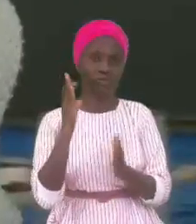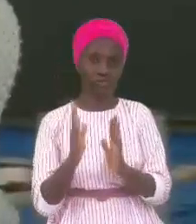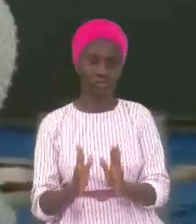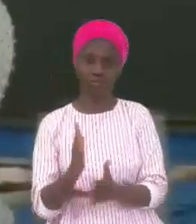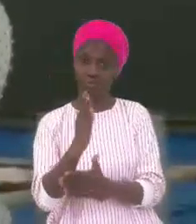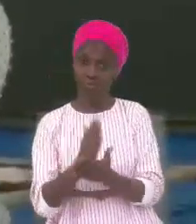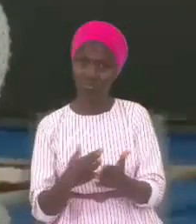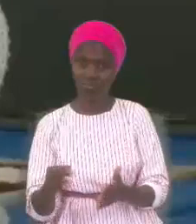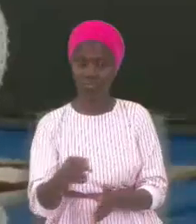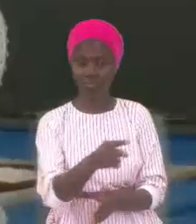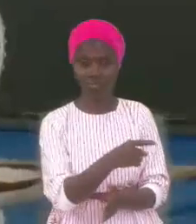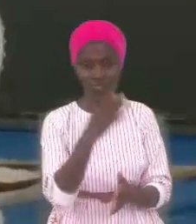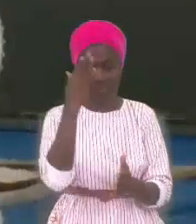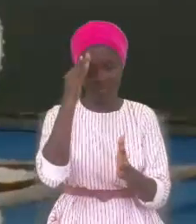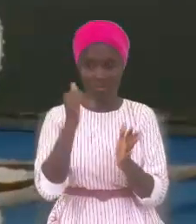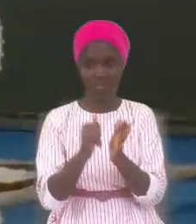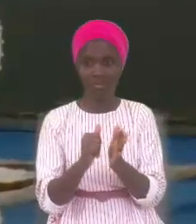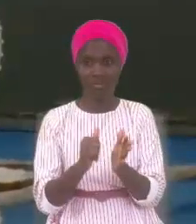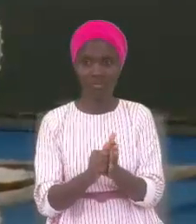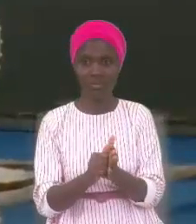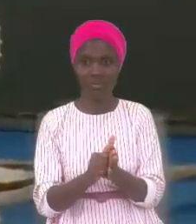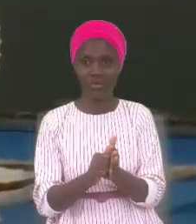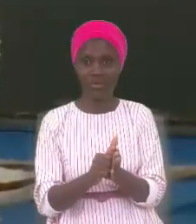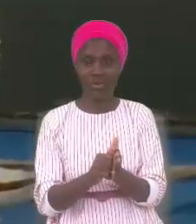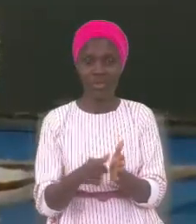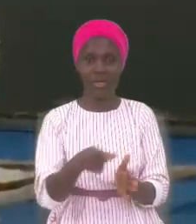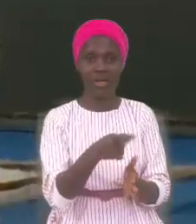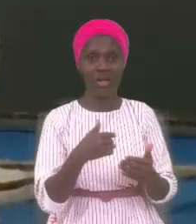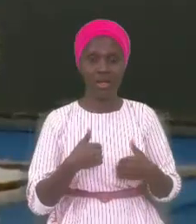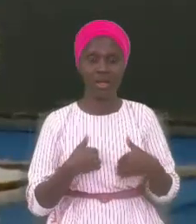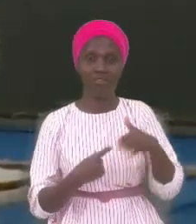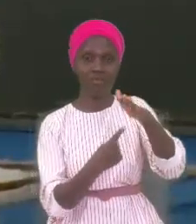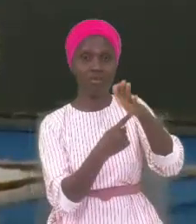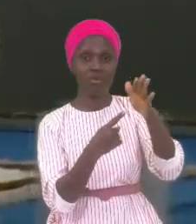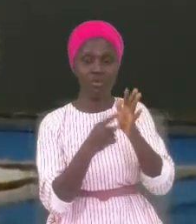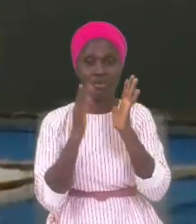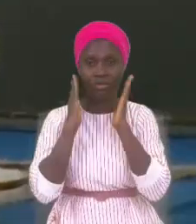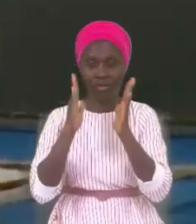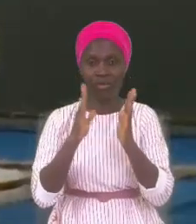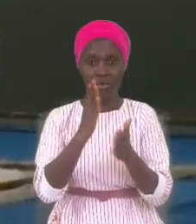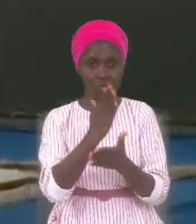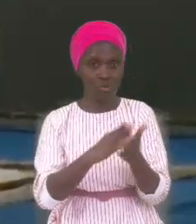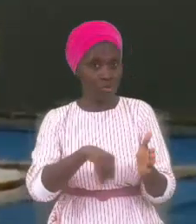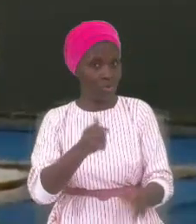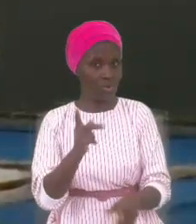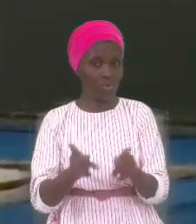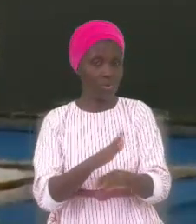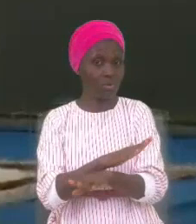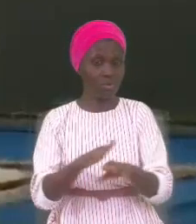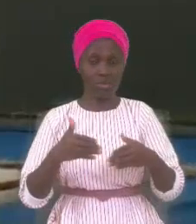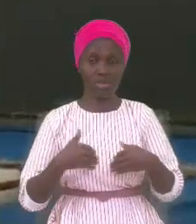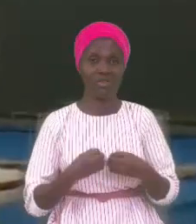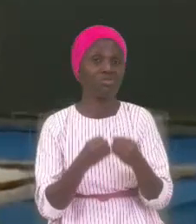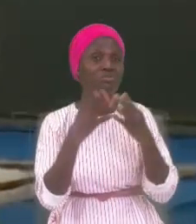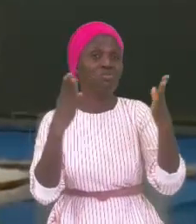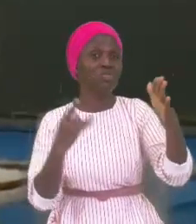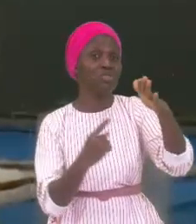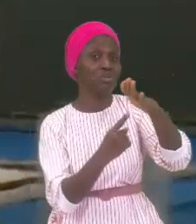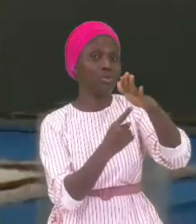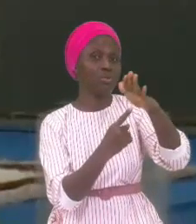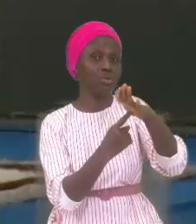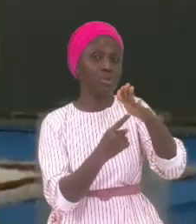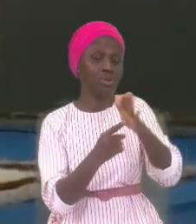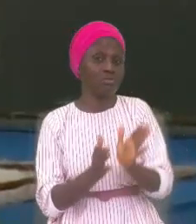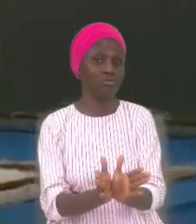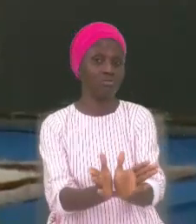they are public you know, attention, and others they do not have so much of public attention, but all